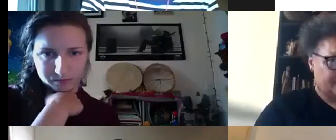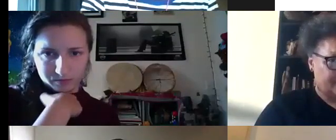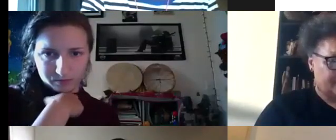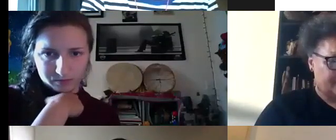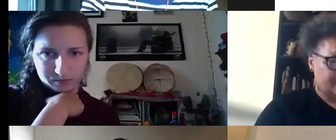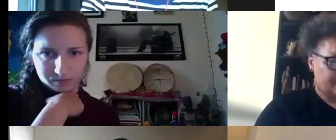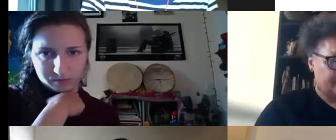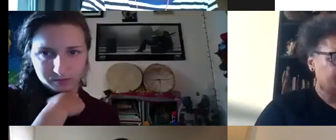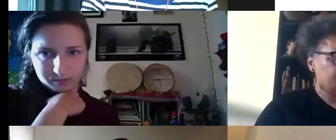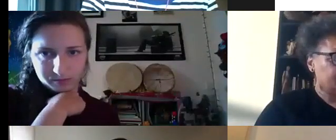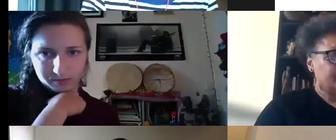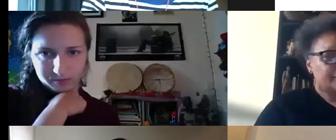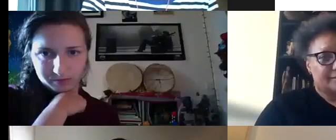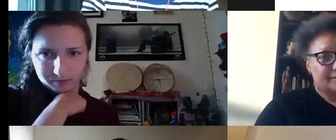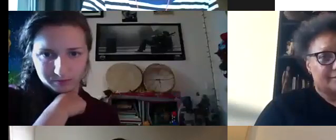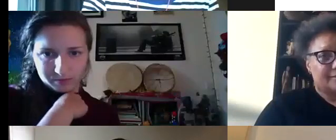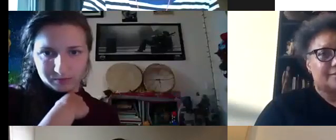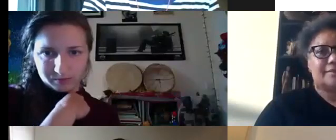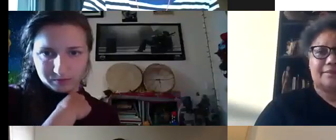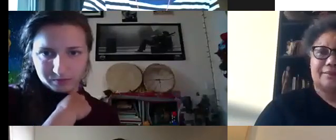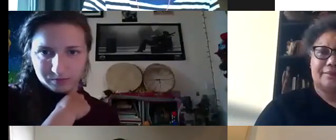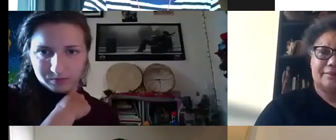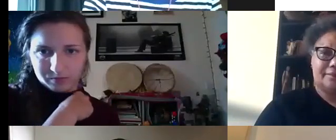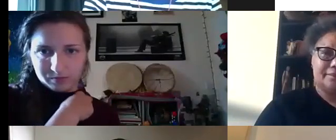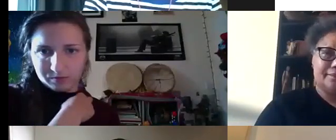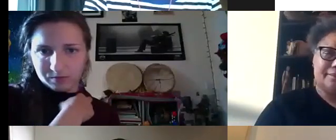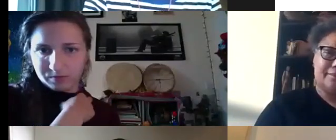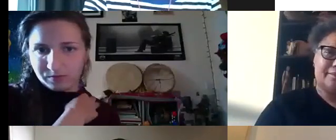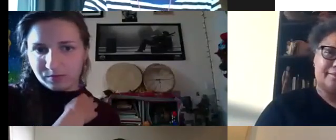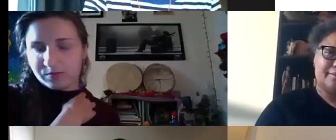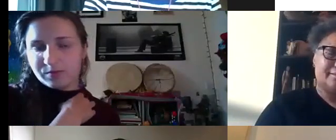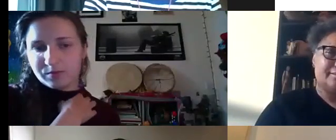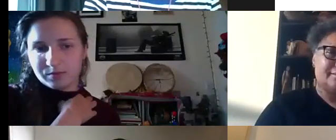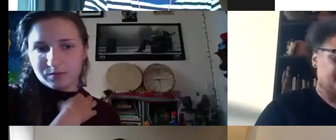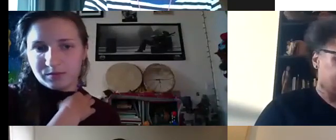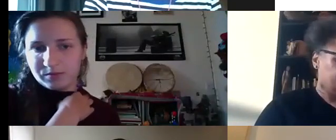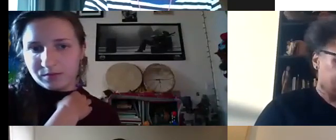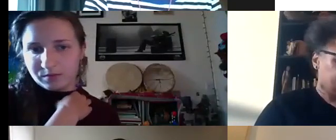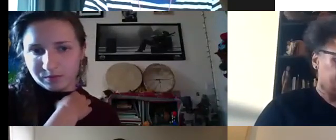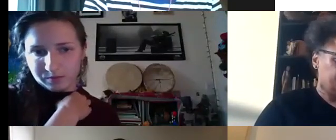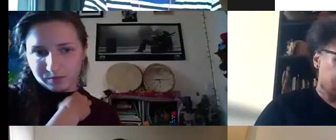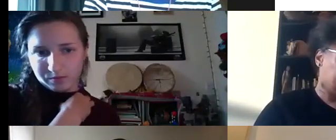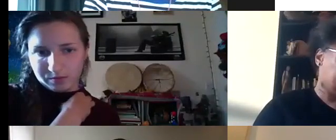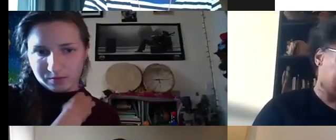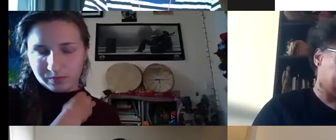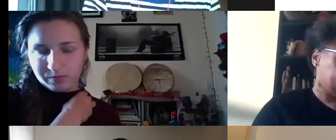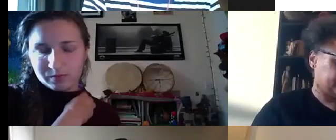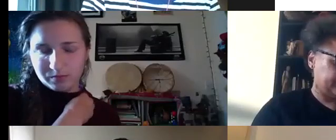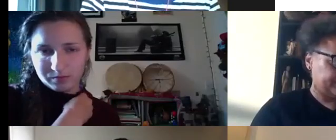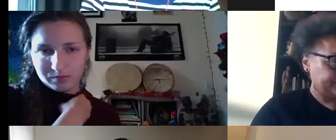in 2015 before the artist identified as trans, the second filmed 11 months into the artist's